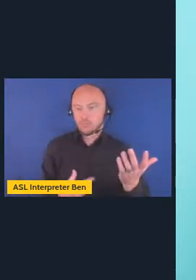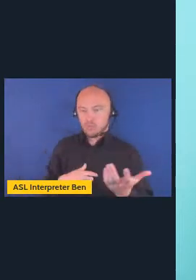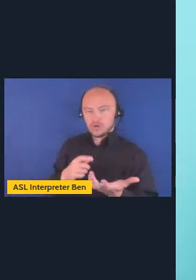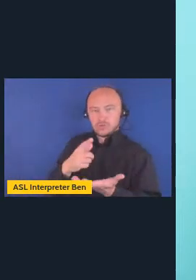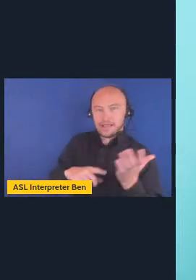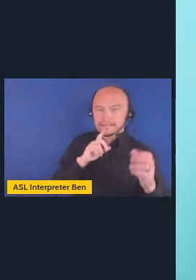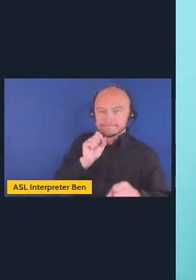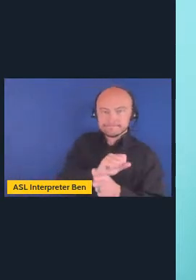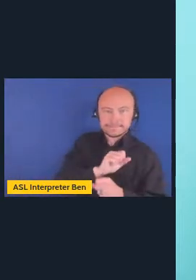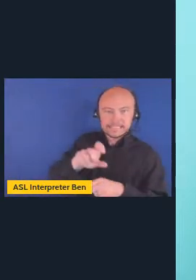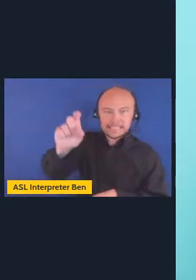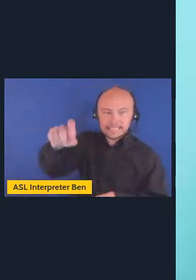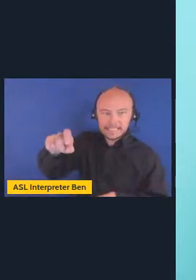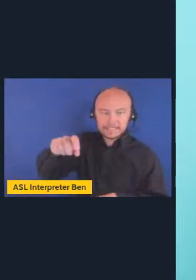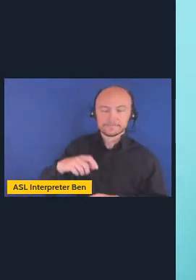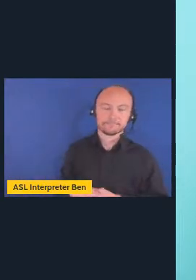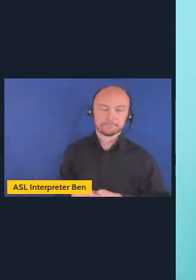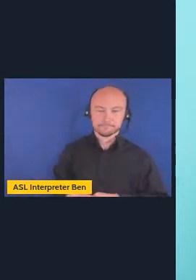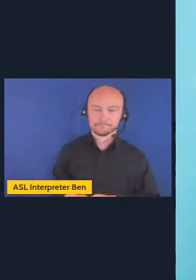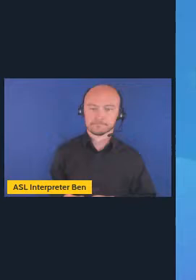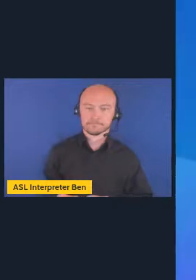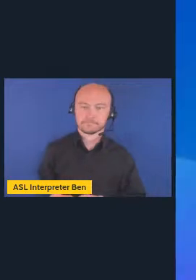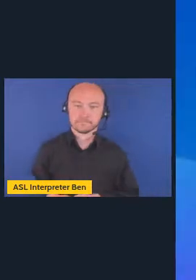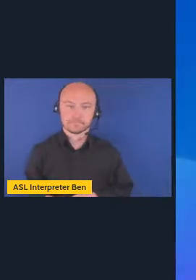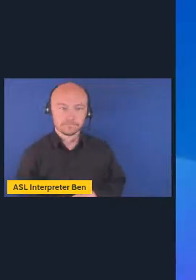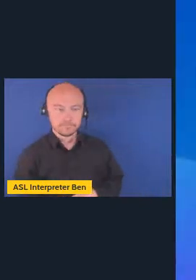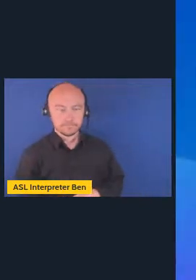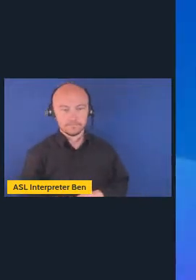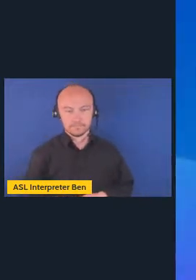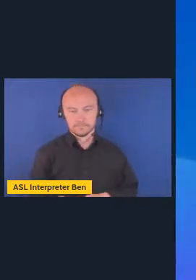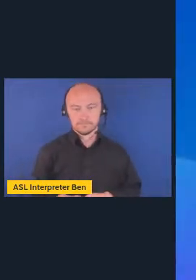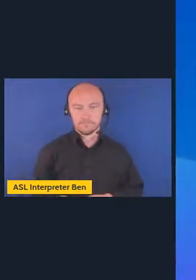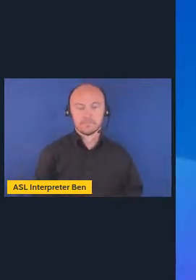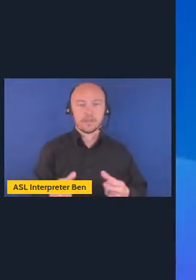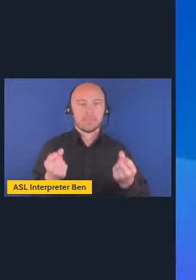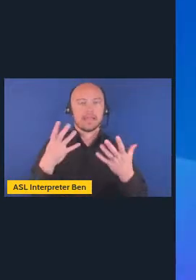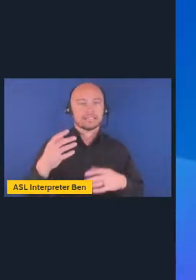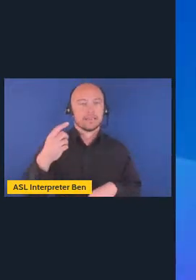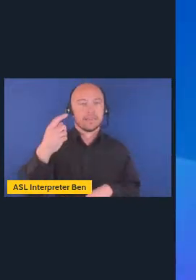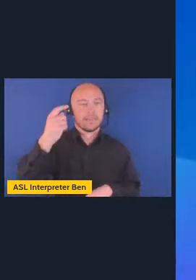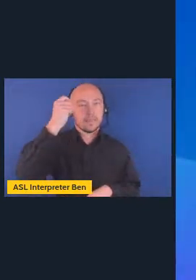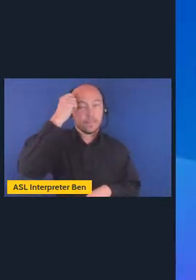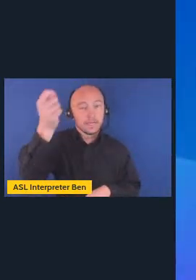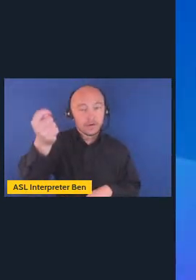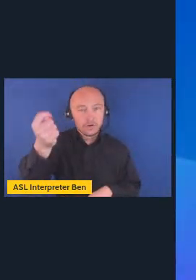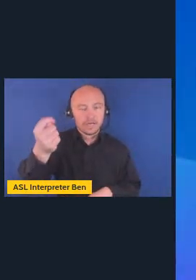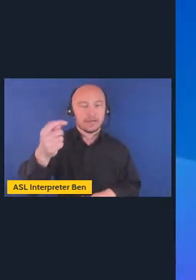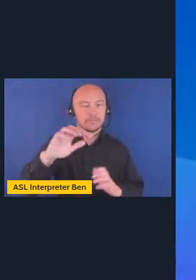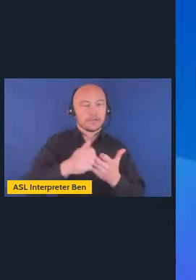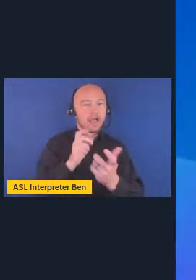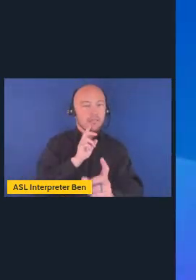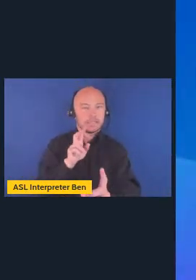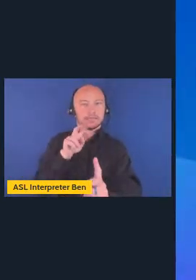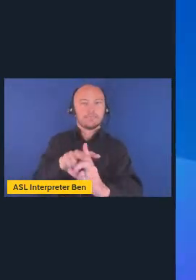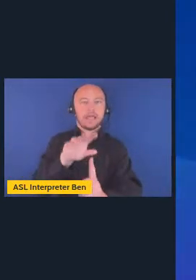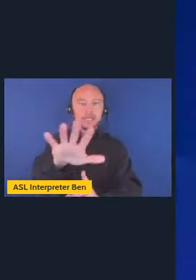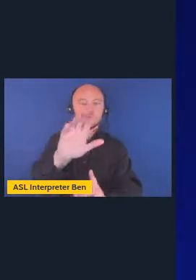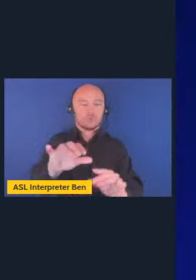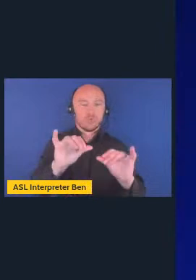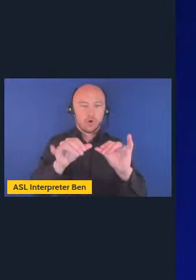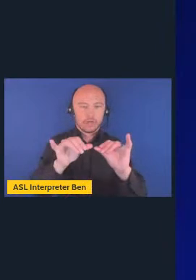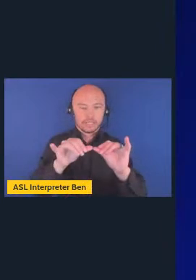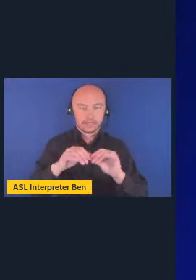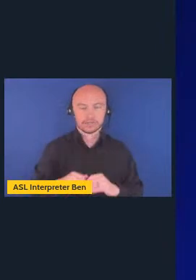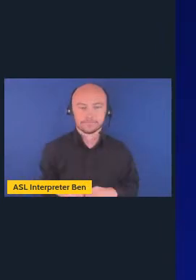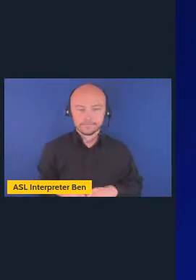need. Now that's a lot of theory. So let's have a look at how you can actually use integration patterns in your architectures. And this